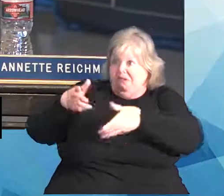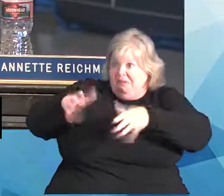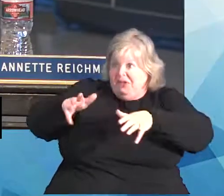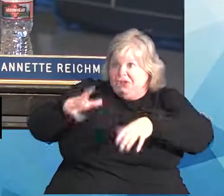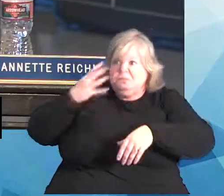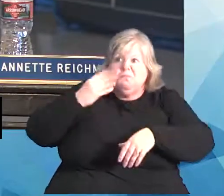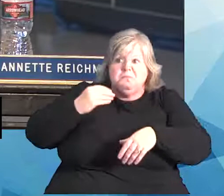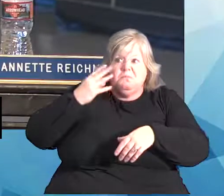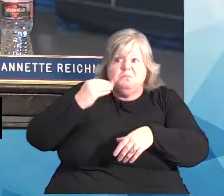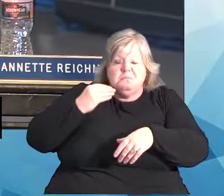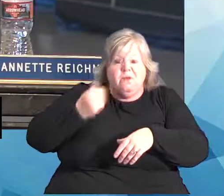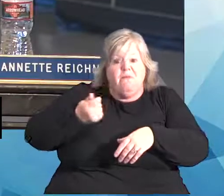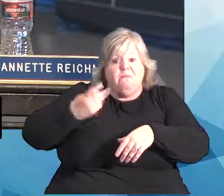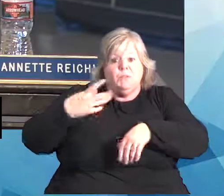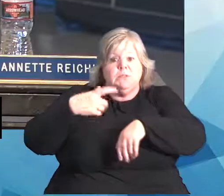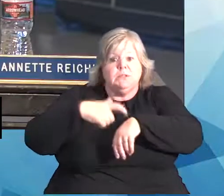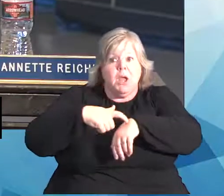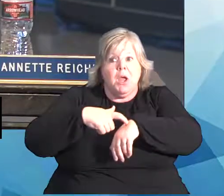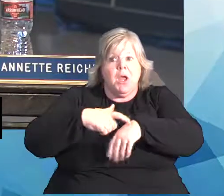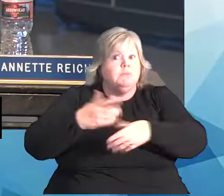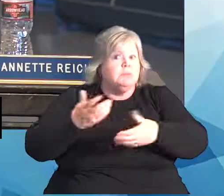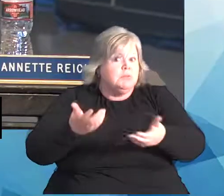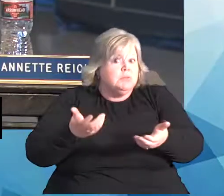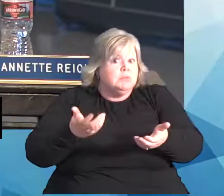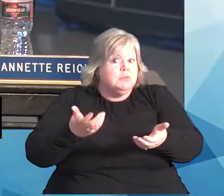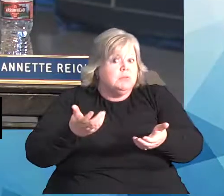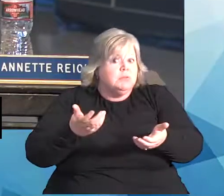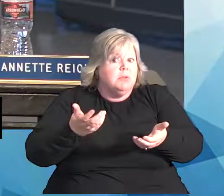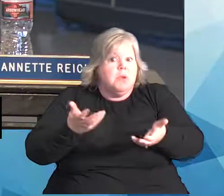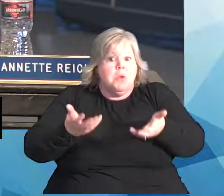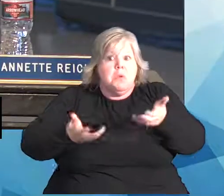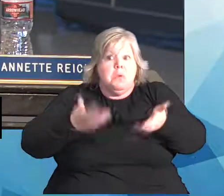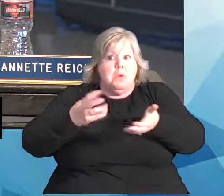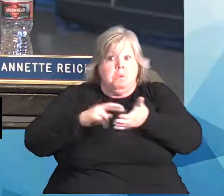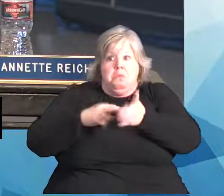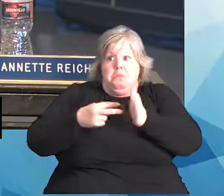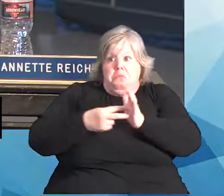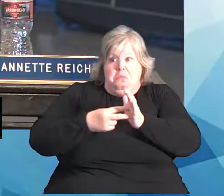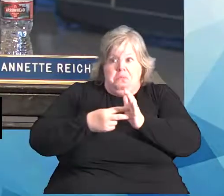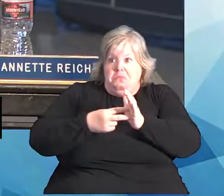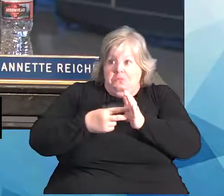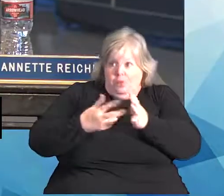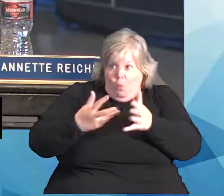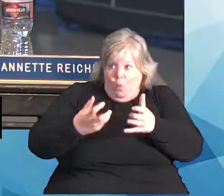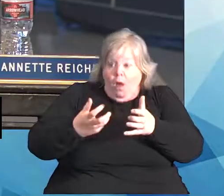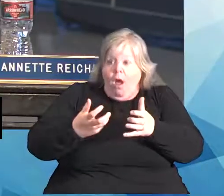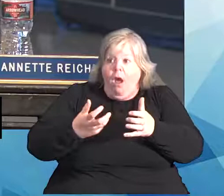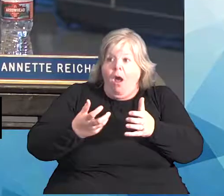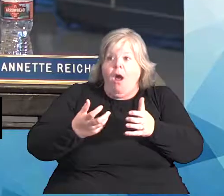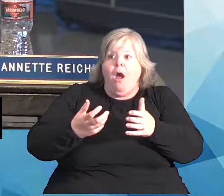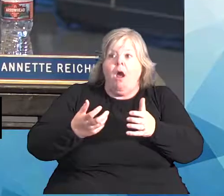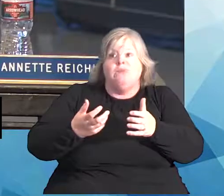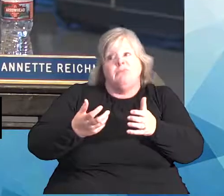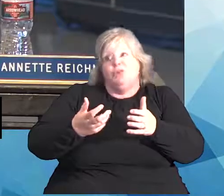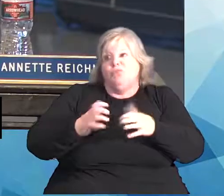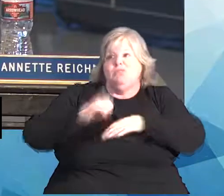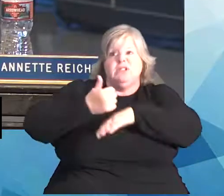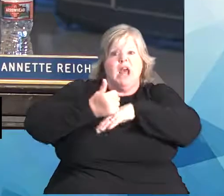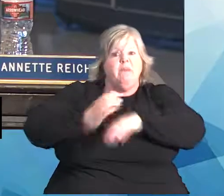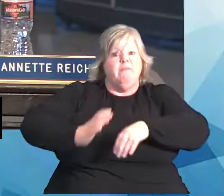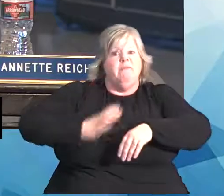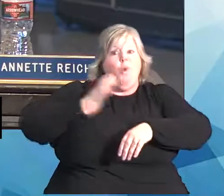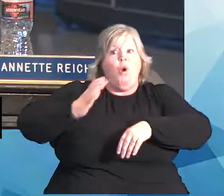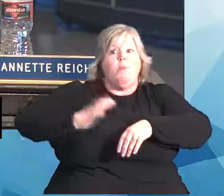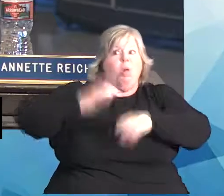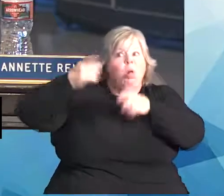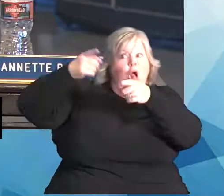happened a handful of times. Do we set up a more formal arrangement? That's a